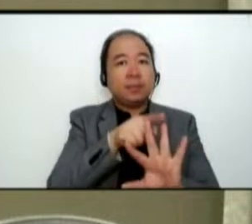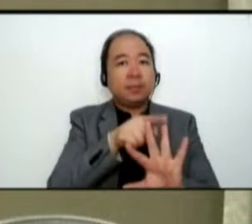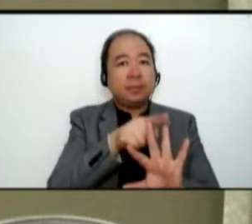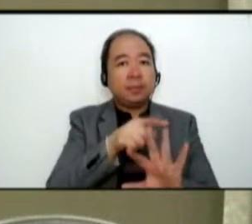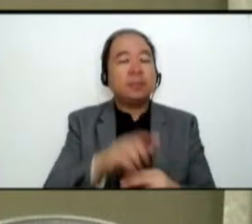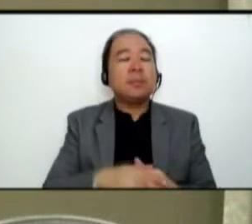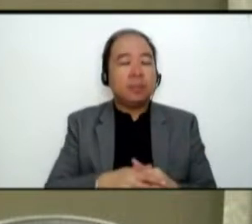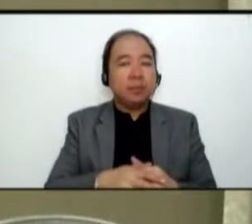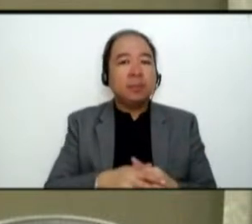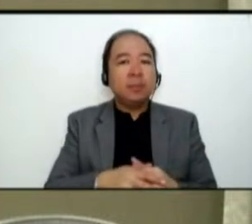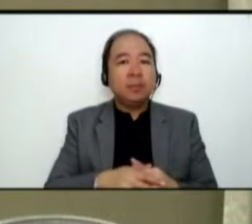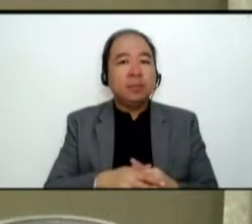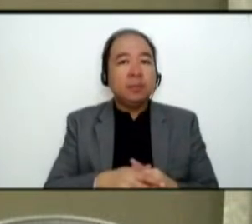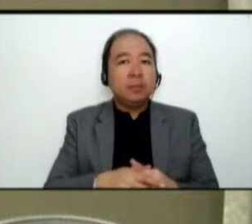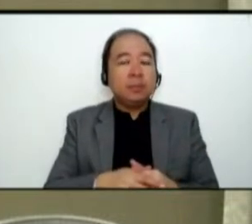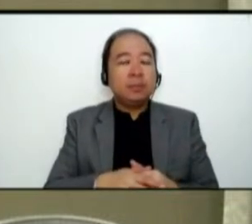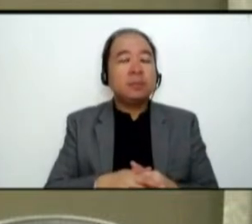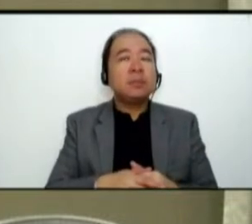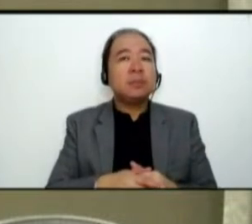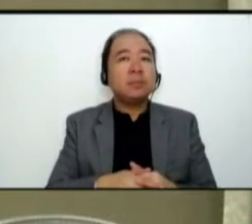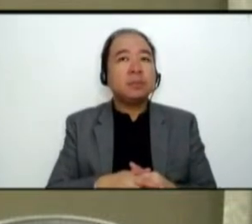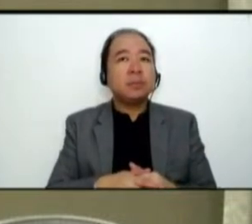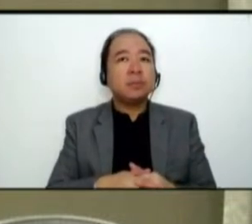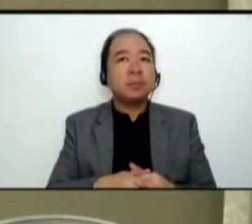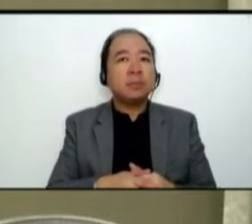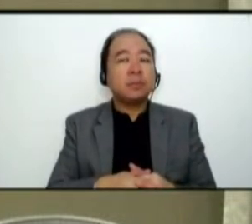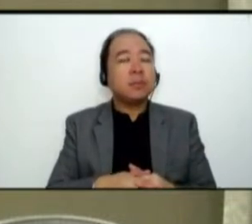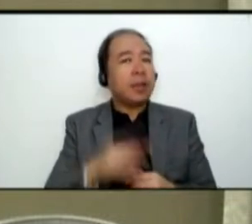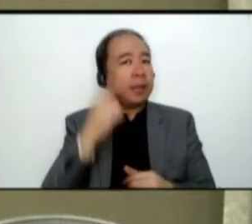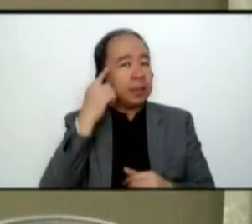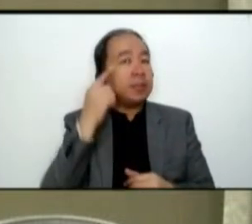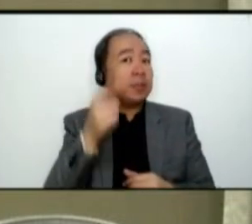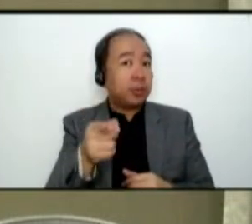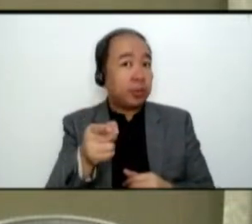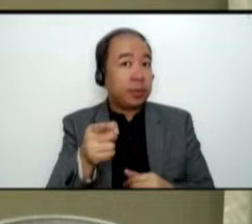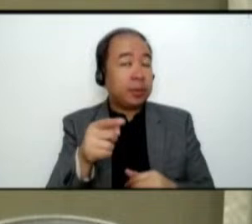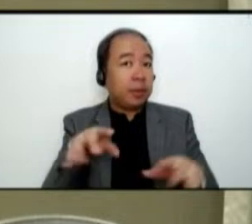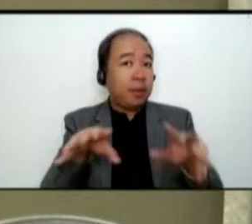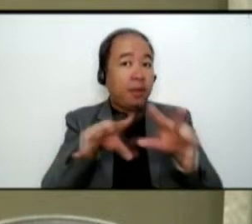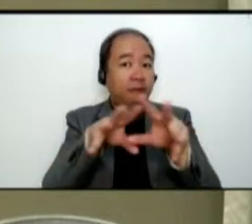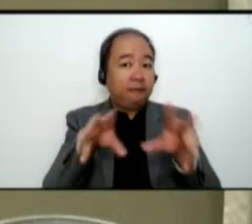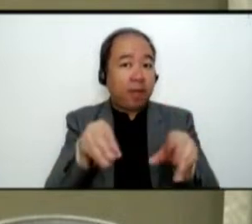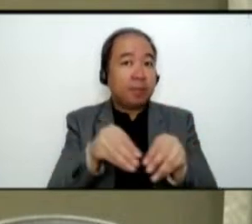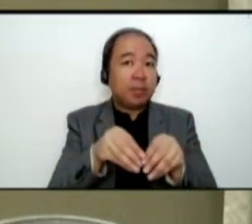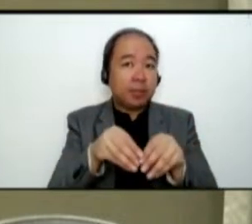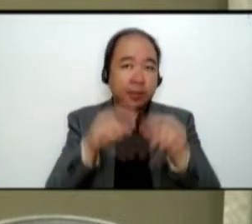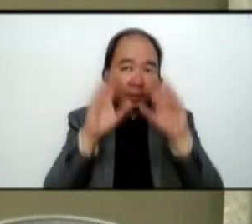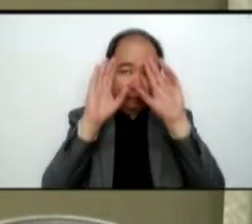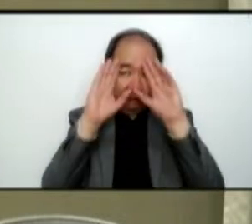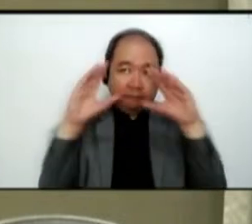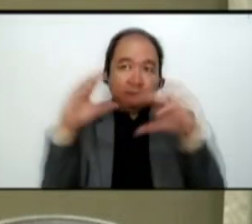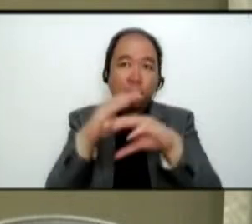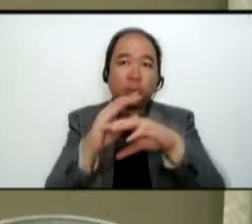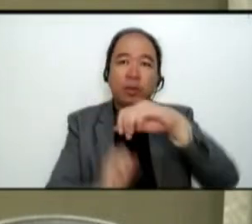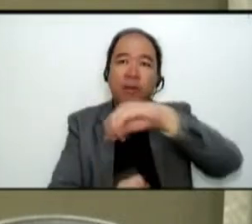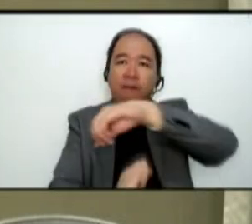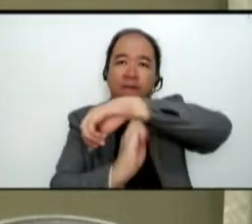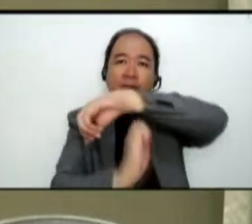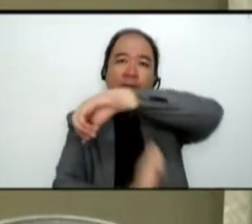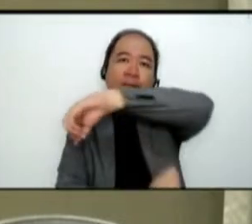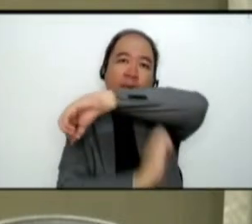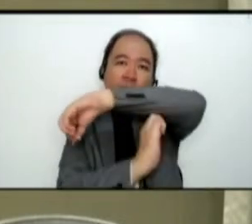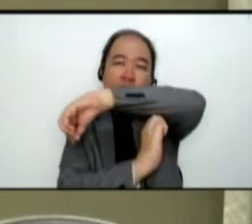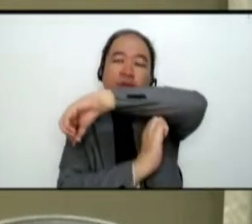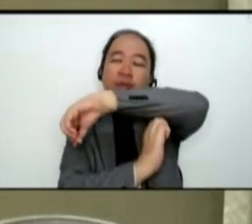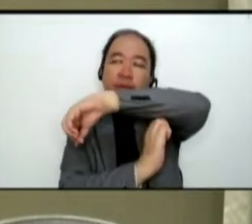the idea and the notion that family will be the central pillar or the core pillar around